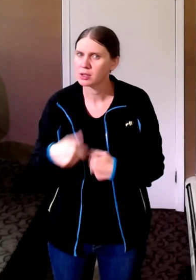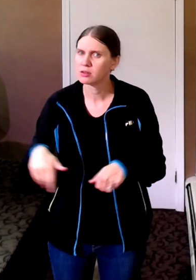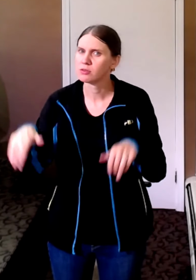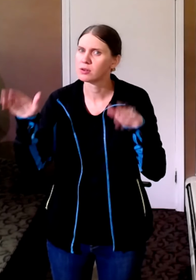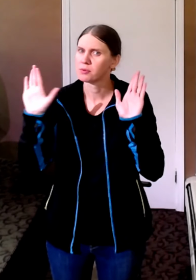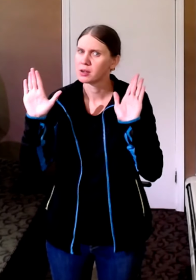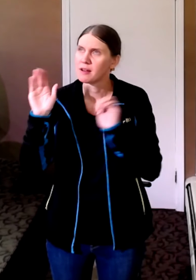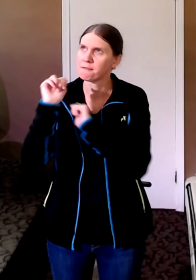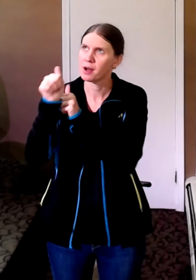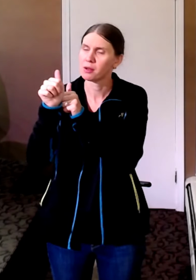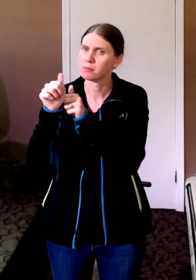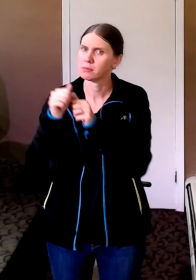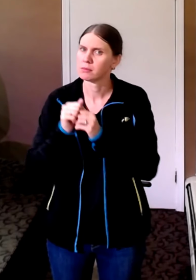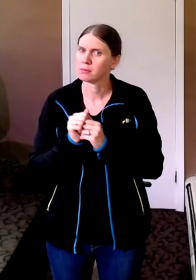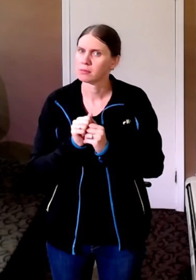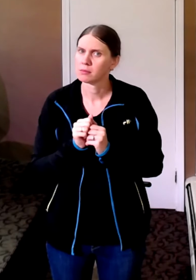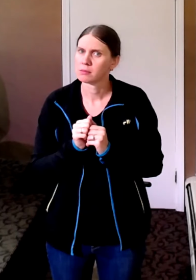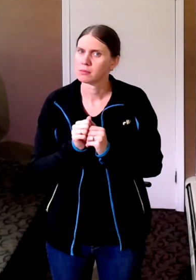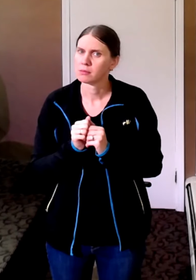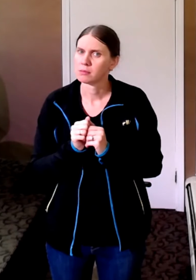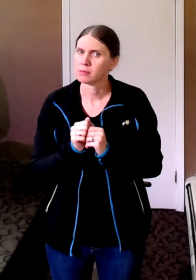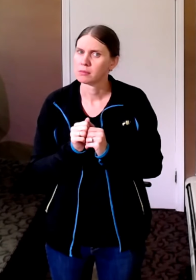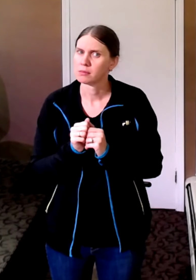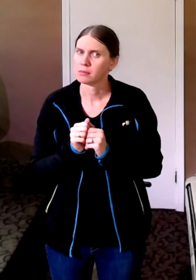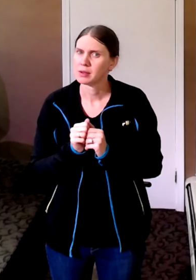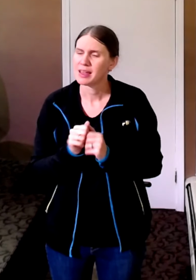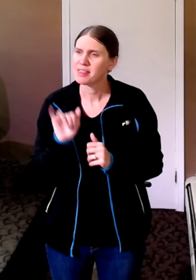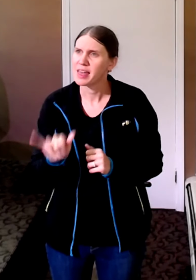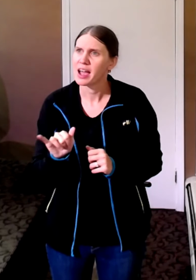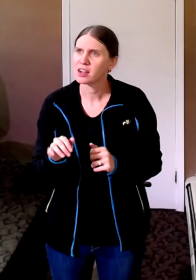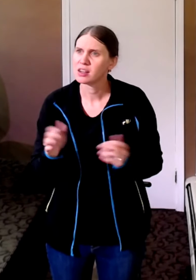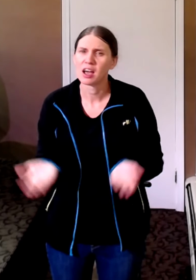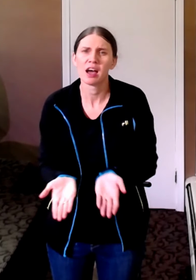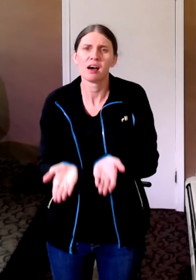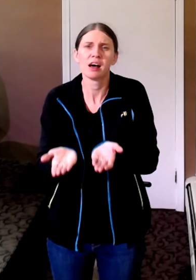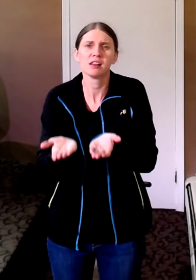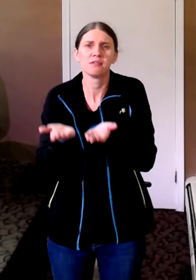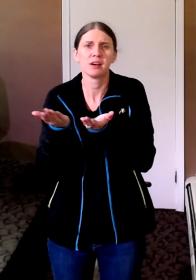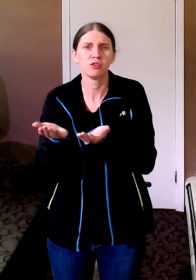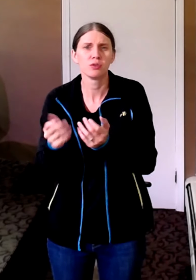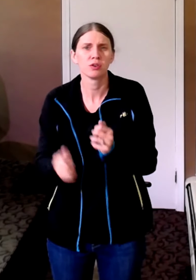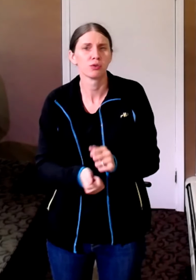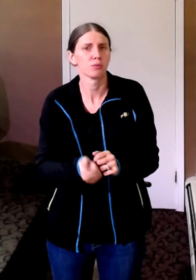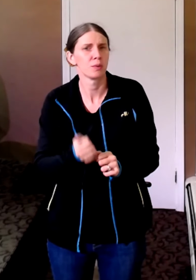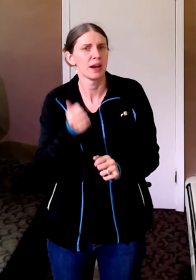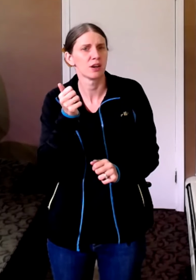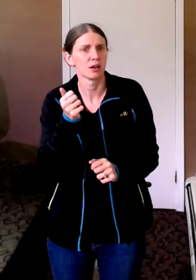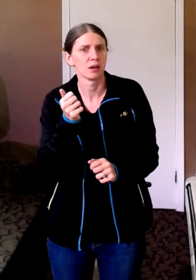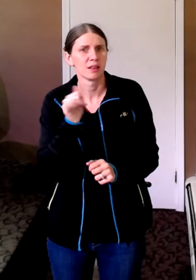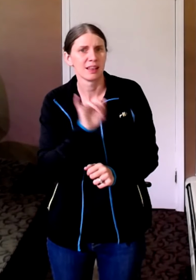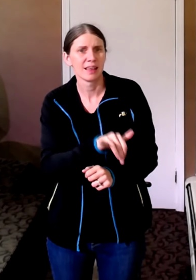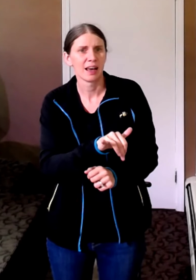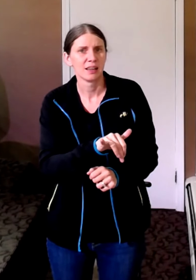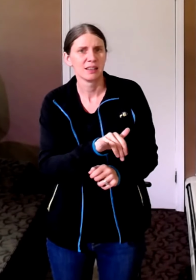surrender to Him and follow Him, can elevate you so far above that that